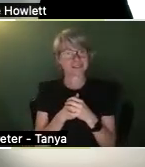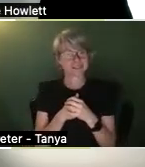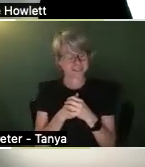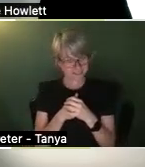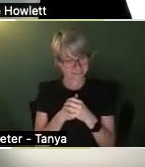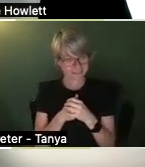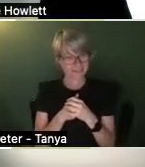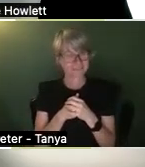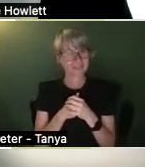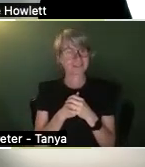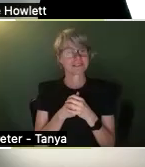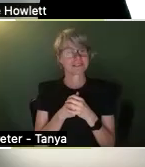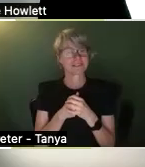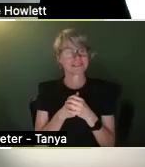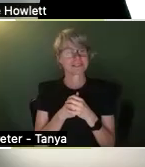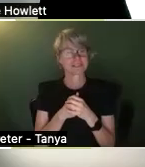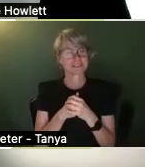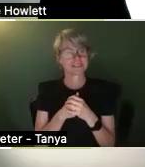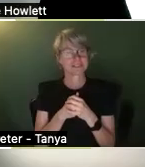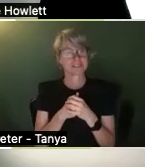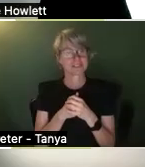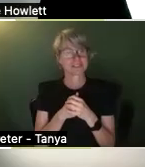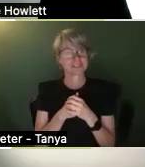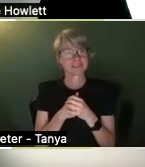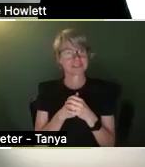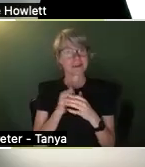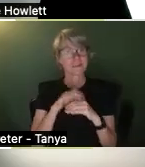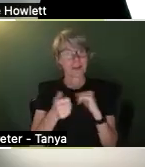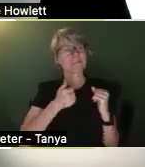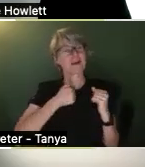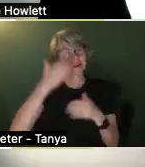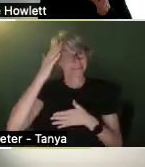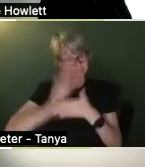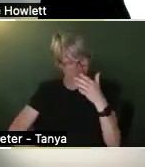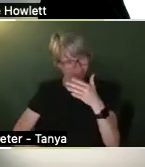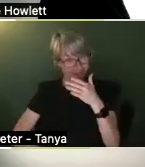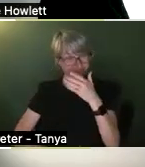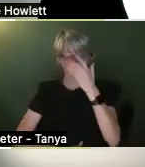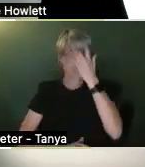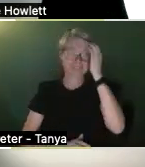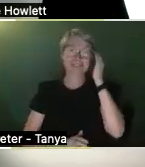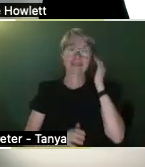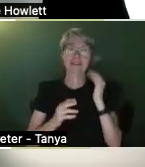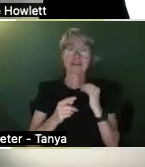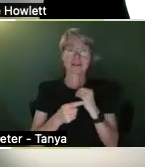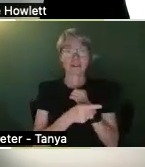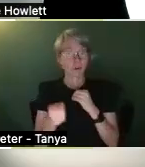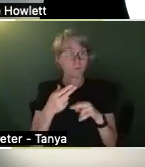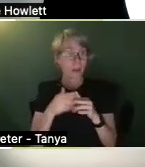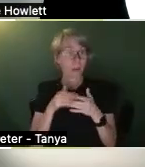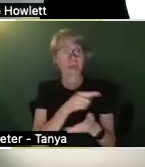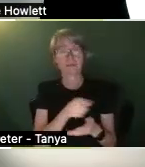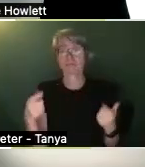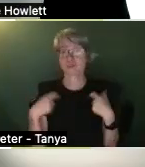ex um uh about my experience with a social worker.